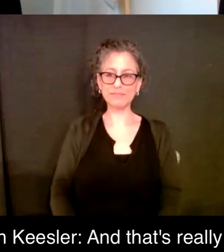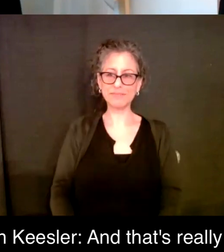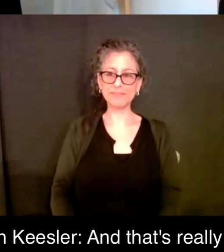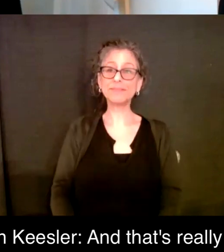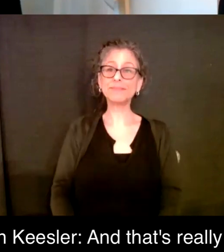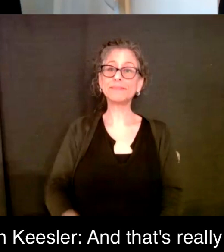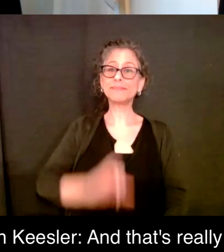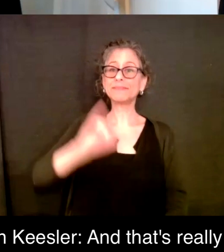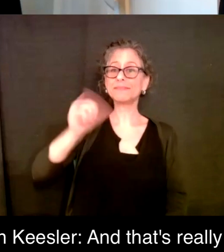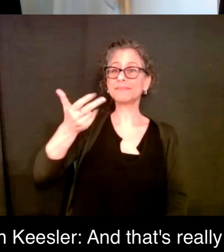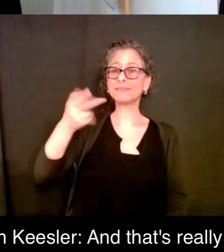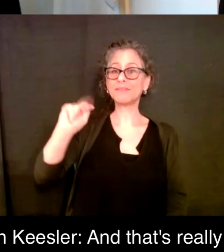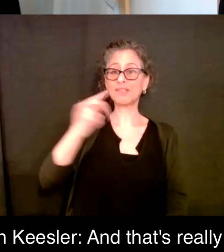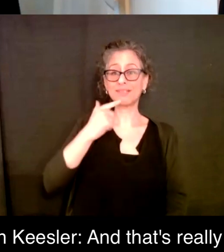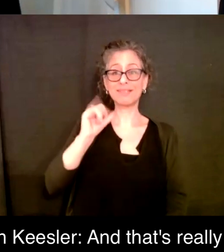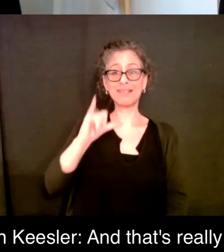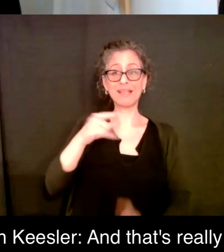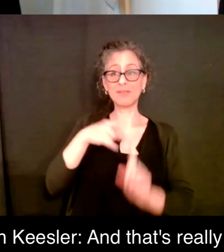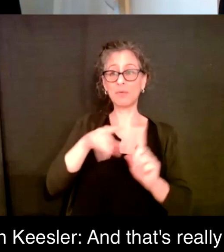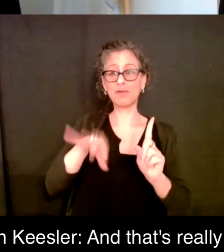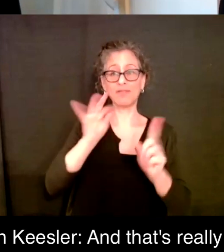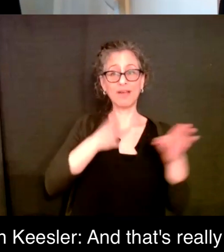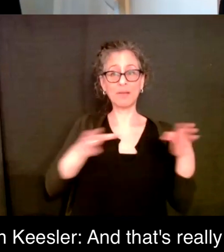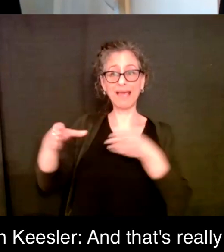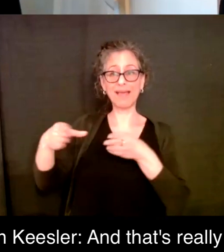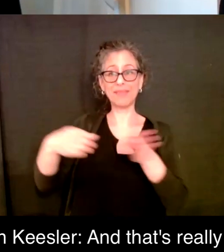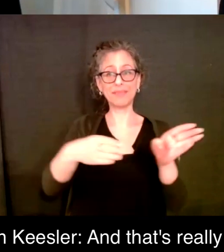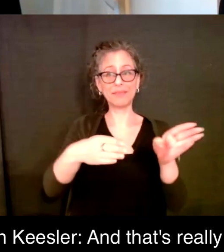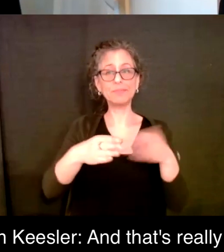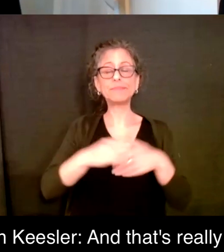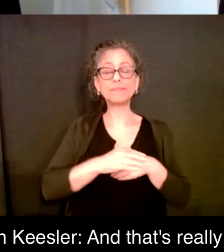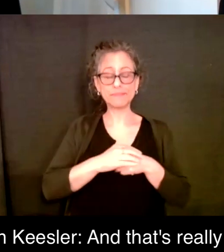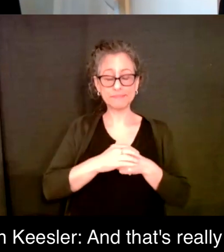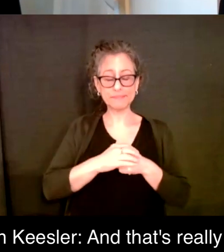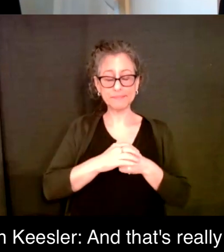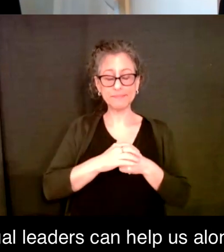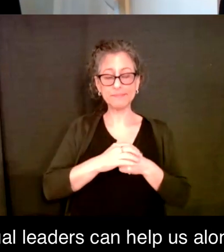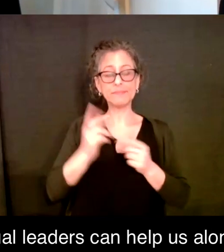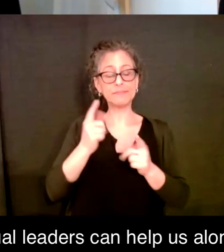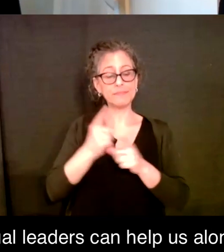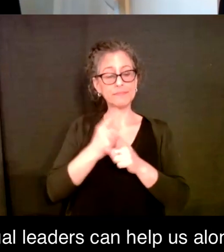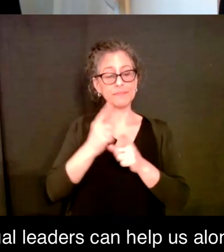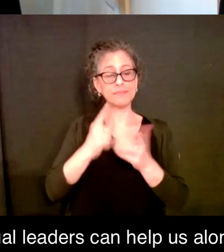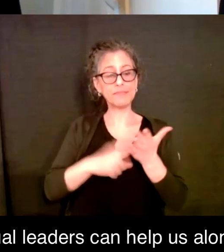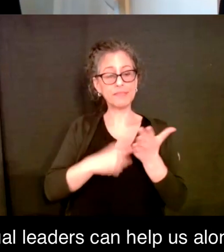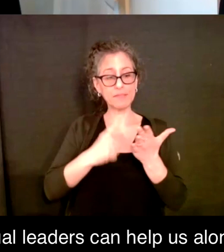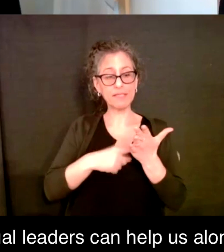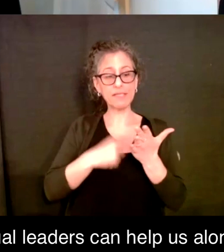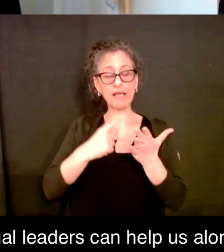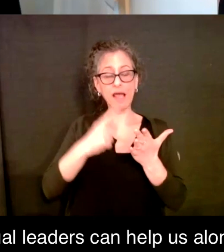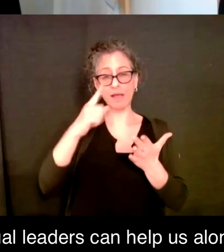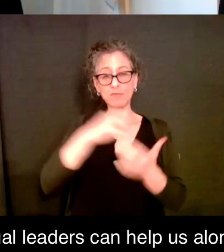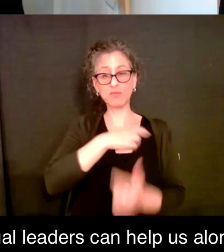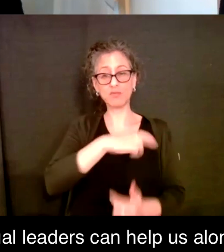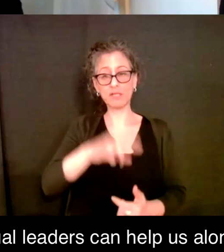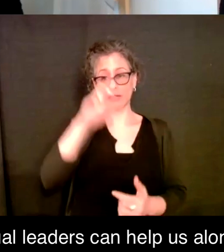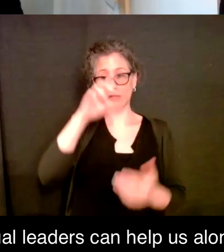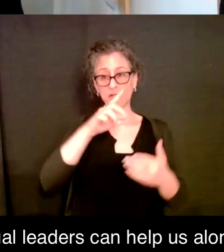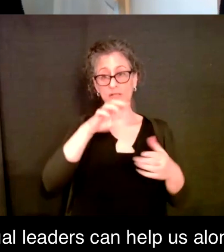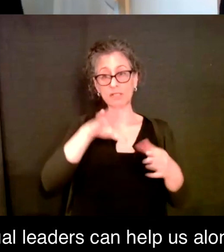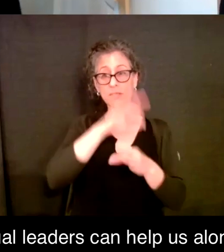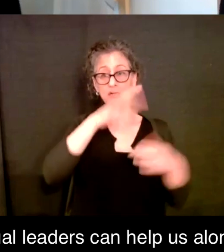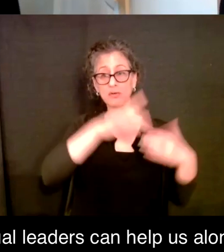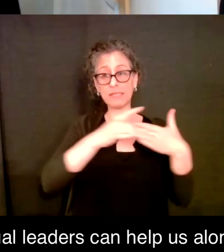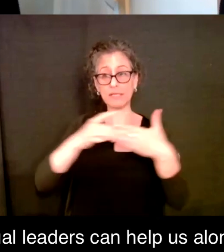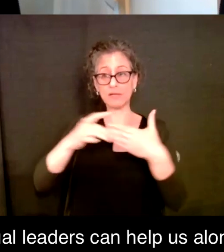And that's really what it is. It's about finding a path. And sometimes religious or spiritual leaders can help us along that path. Sometimes our